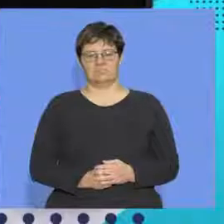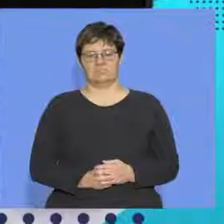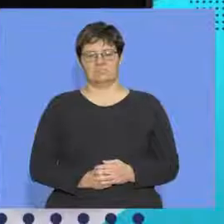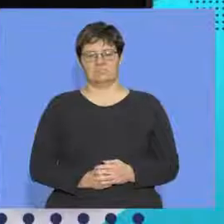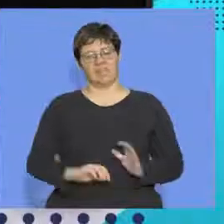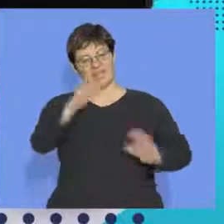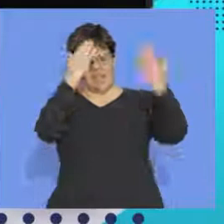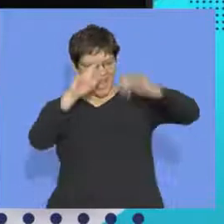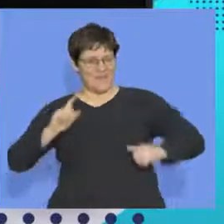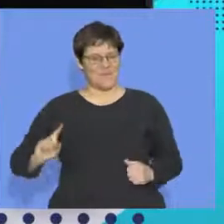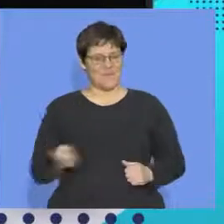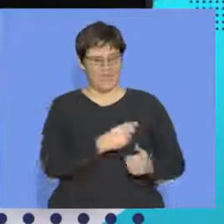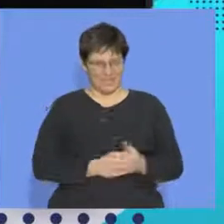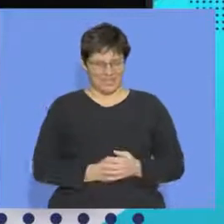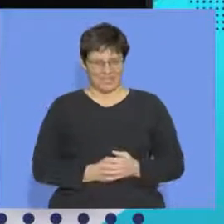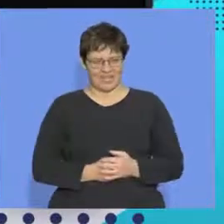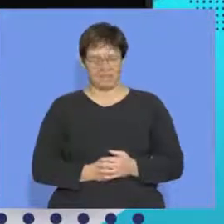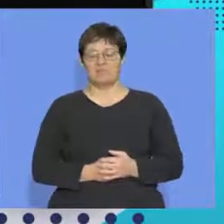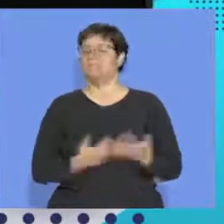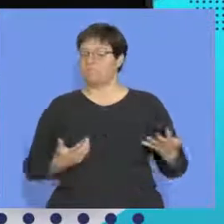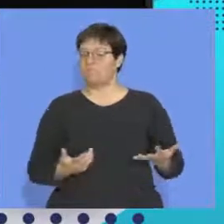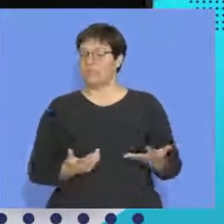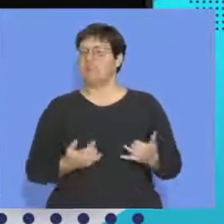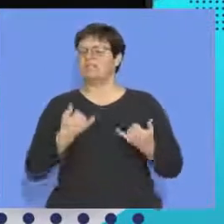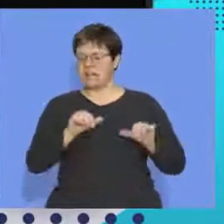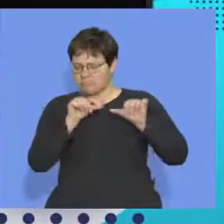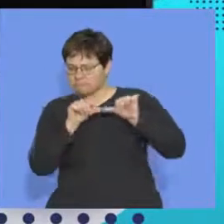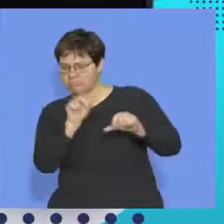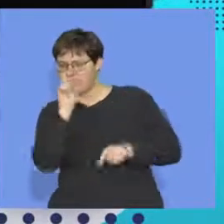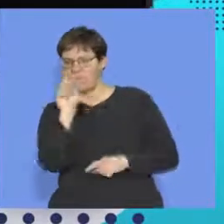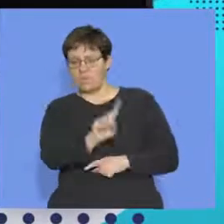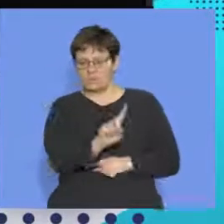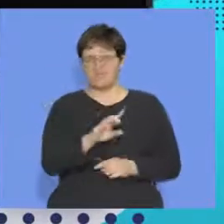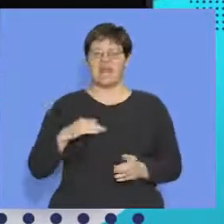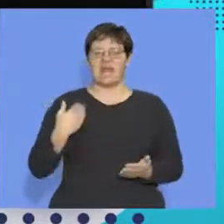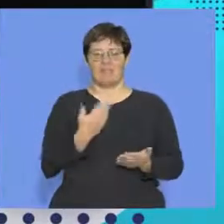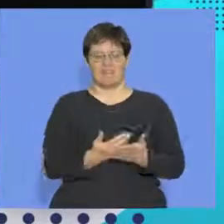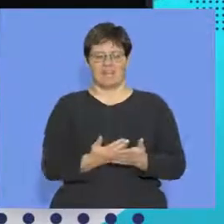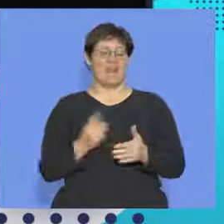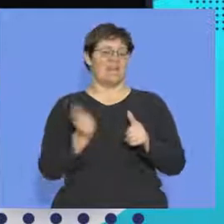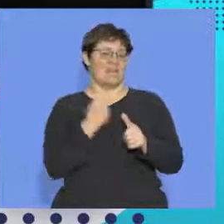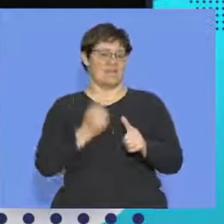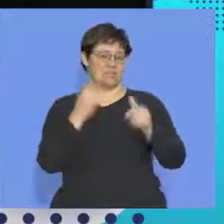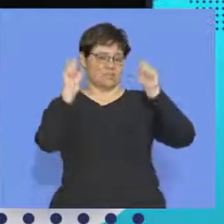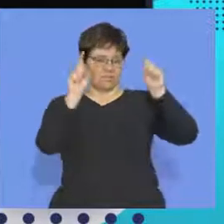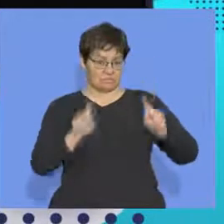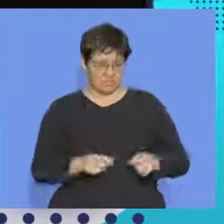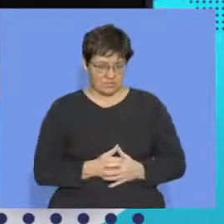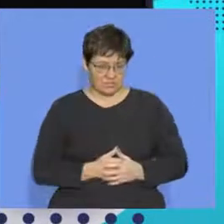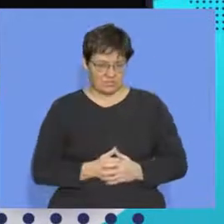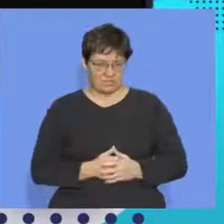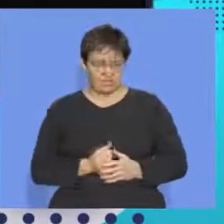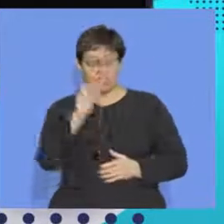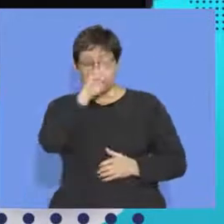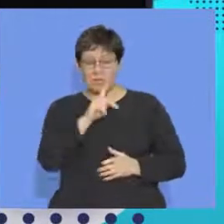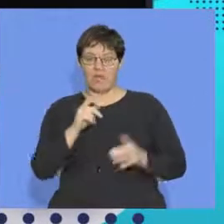Hello out there, welcome back. We're still looking at application to counting principles, okay? And remember, when